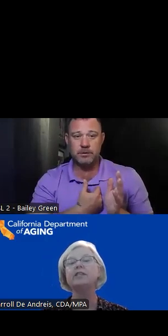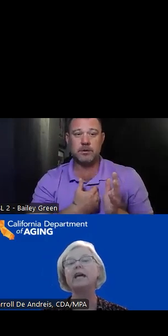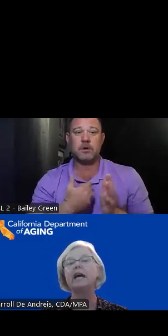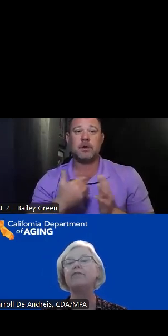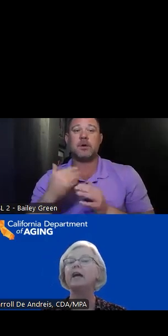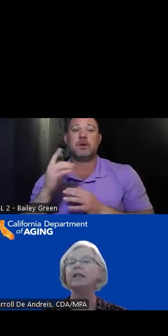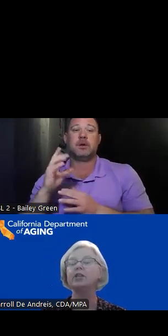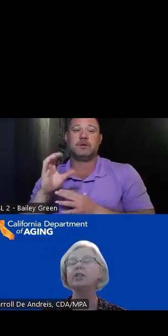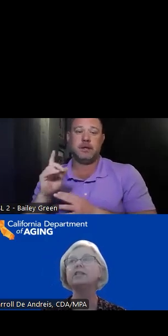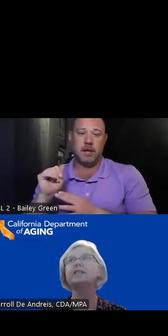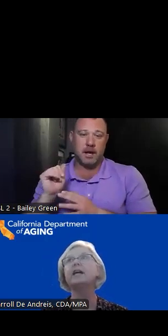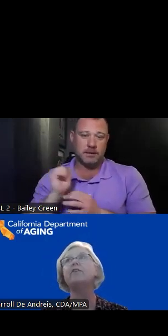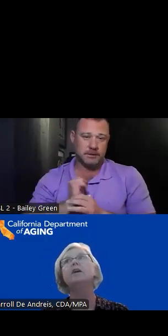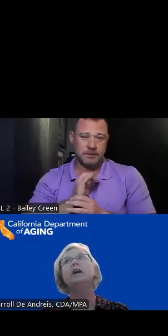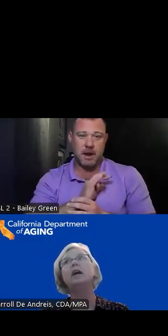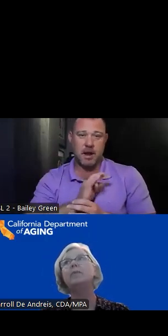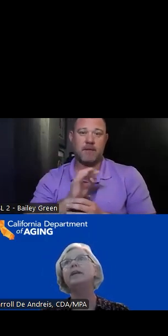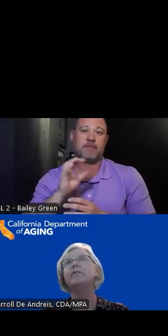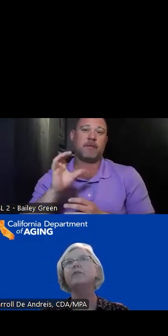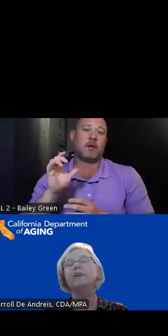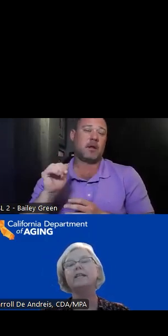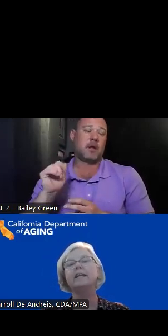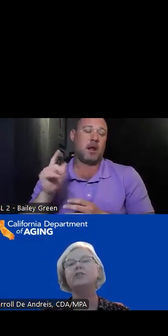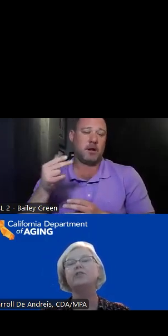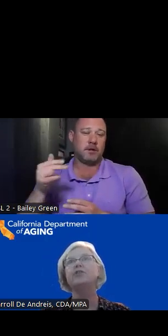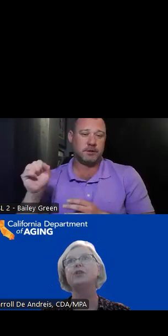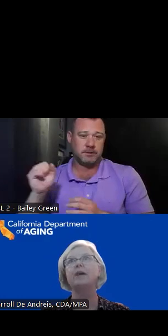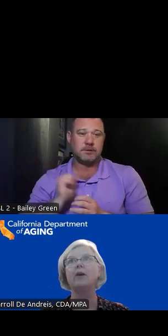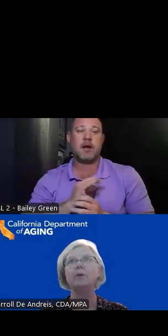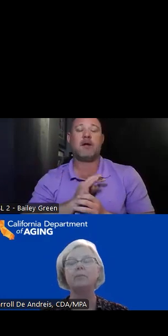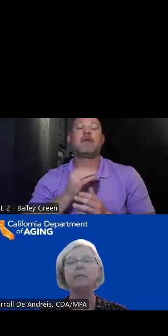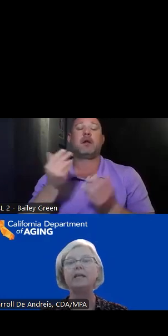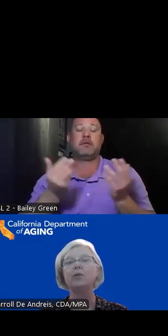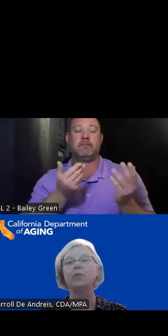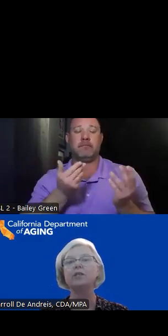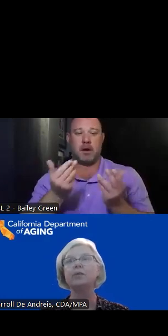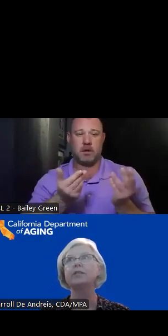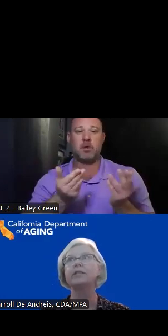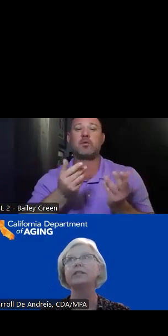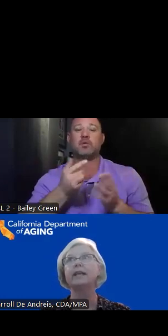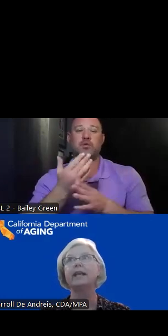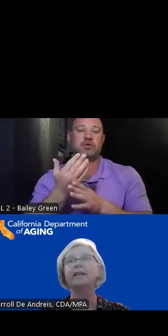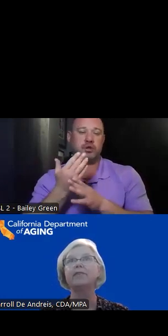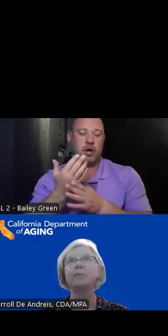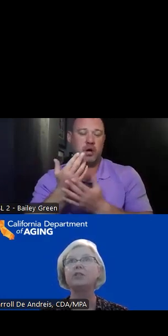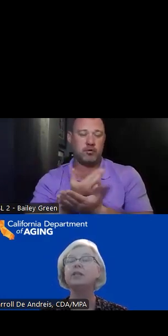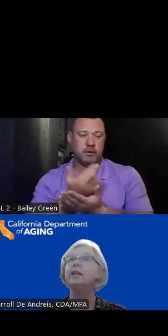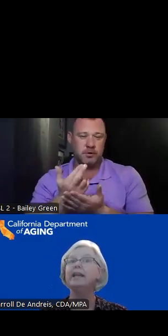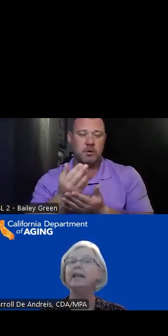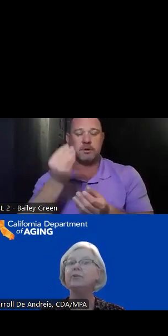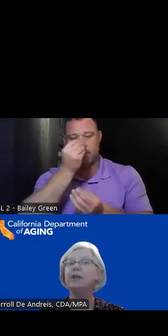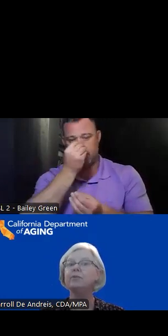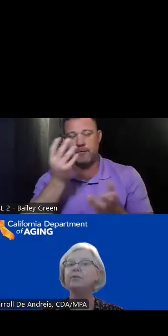of Aging staff, Cal HHS staff, and other invited guests to share out meeting resources and